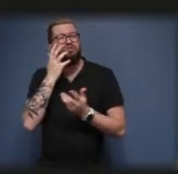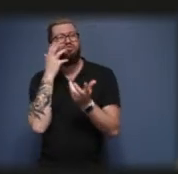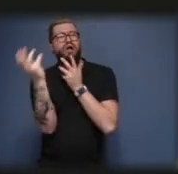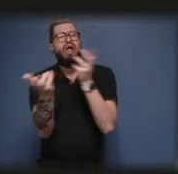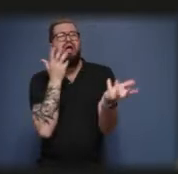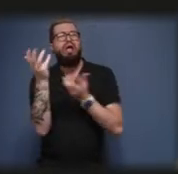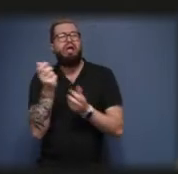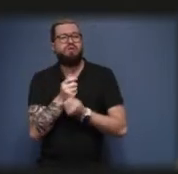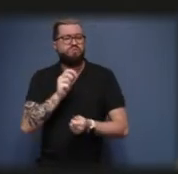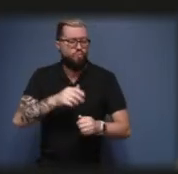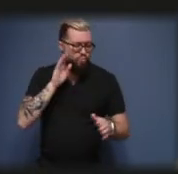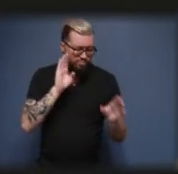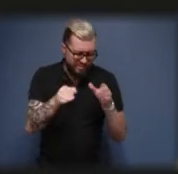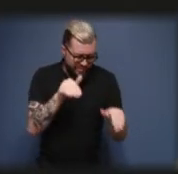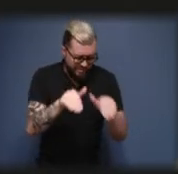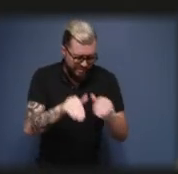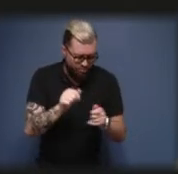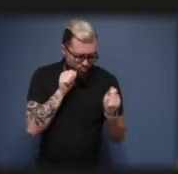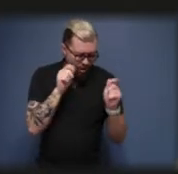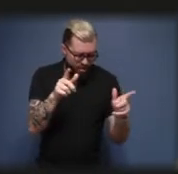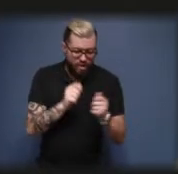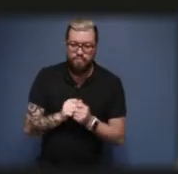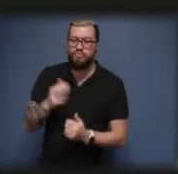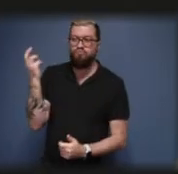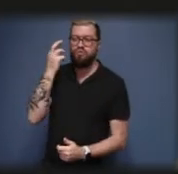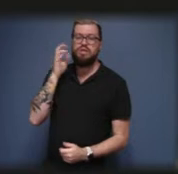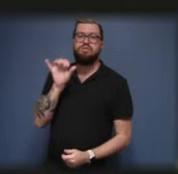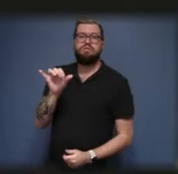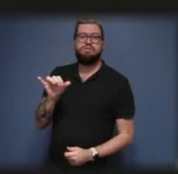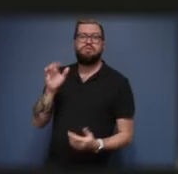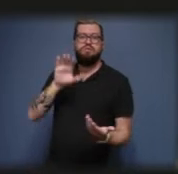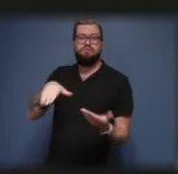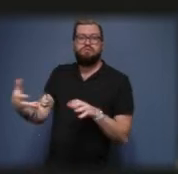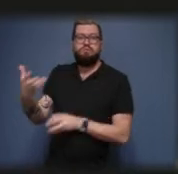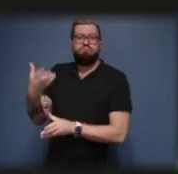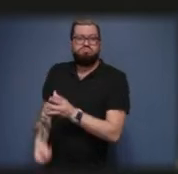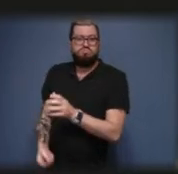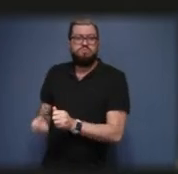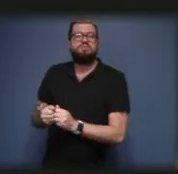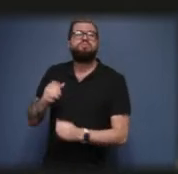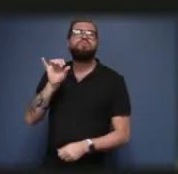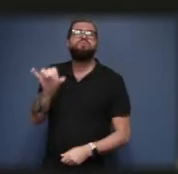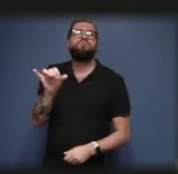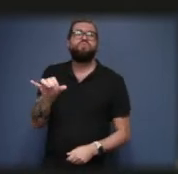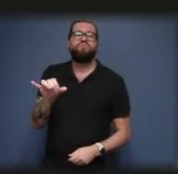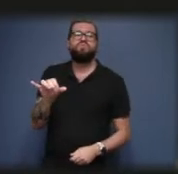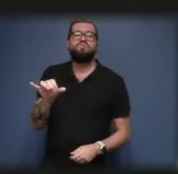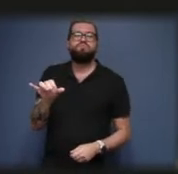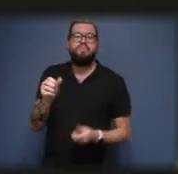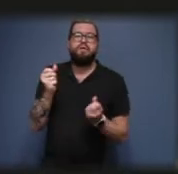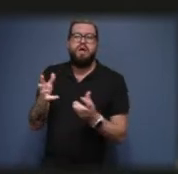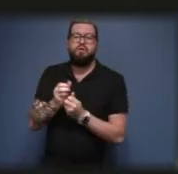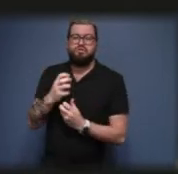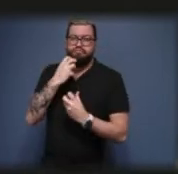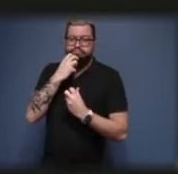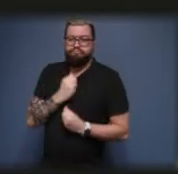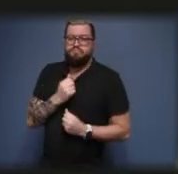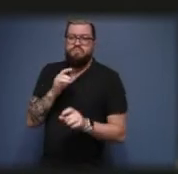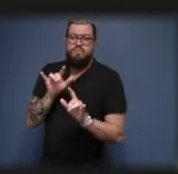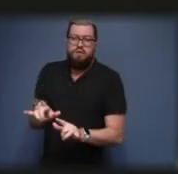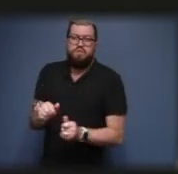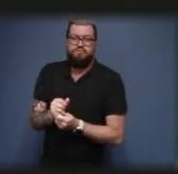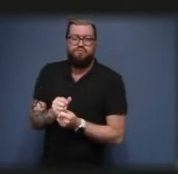to wake up, and then realizing when you were gone, she began to tell you how much she loves you. I still hear that crying when it's